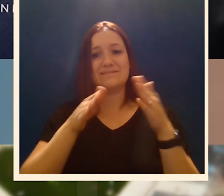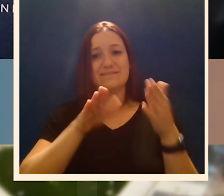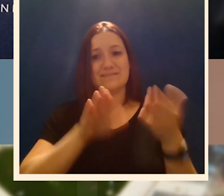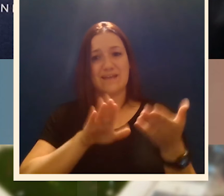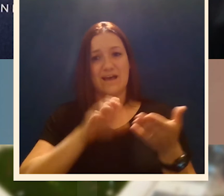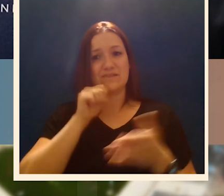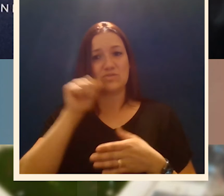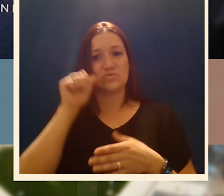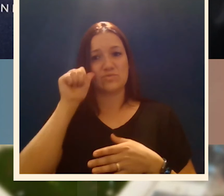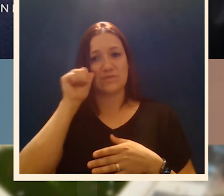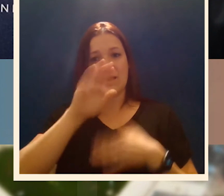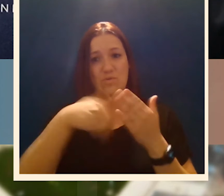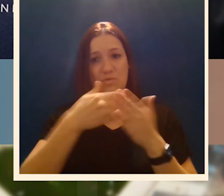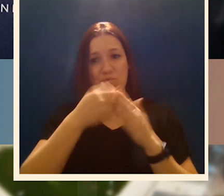California, but we're now down to